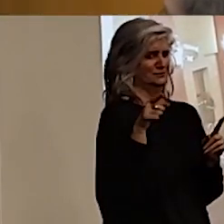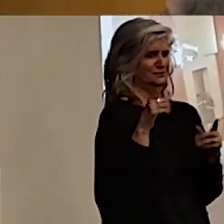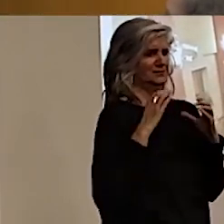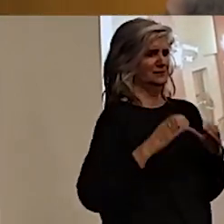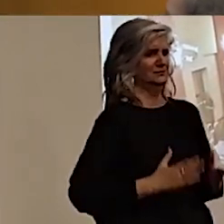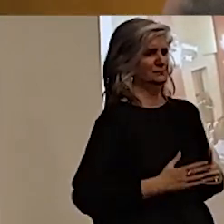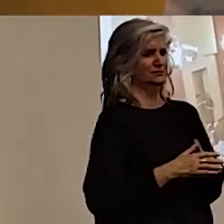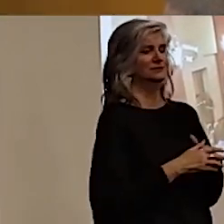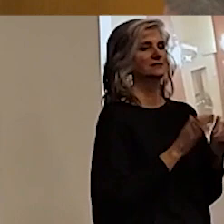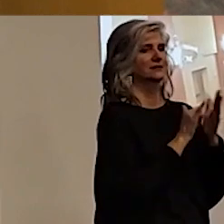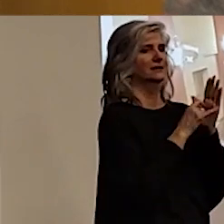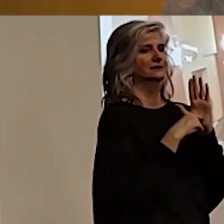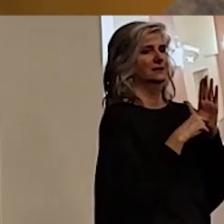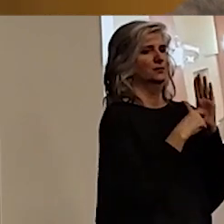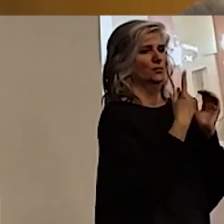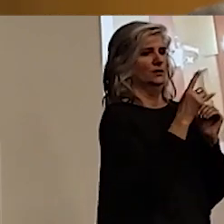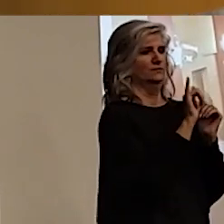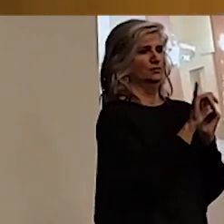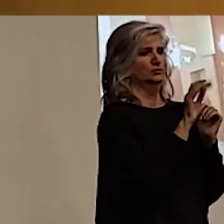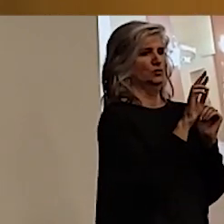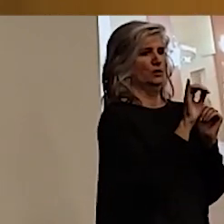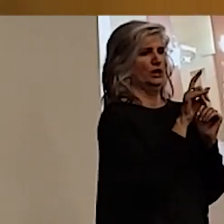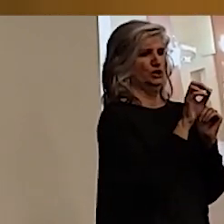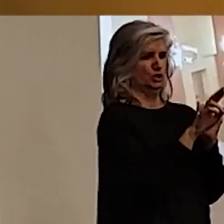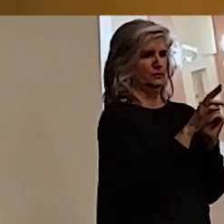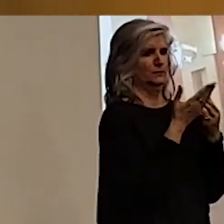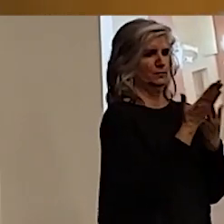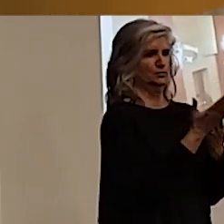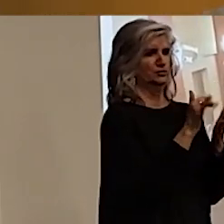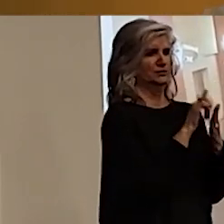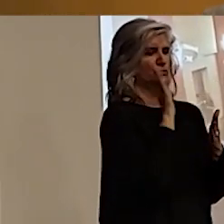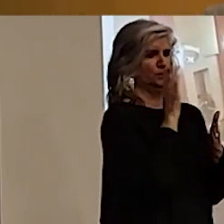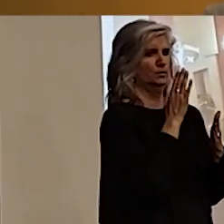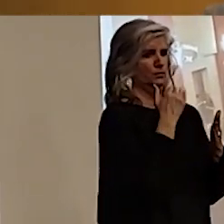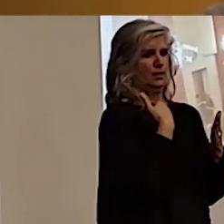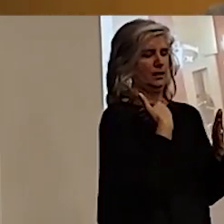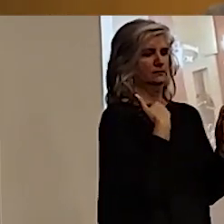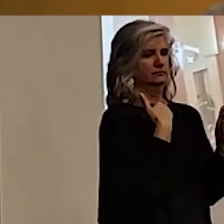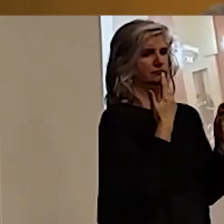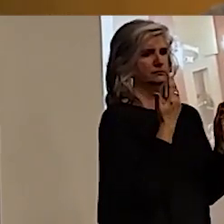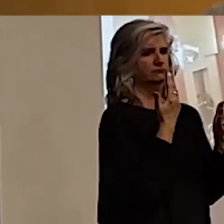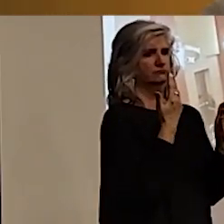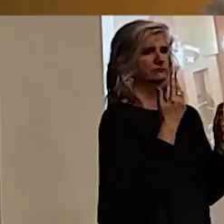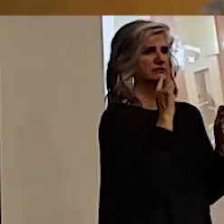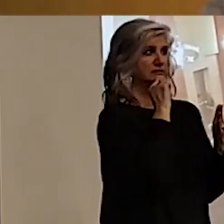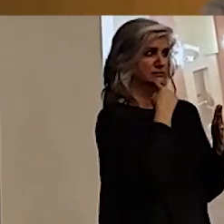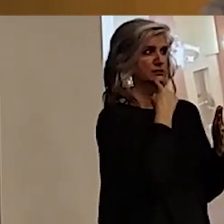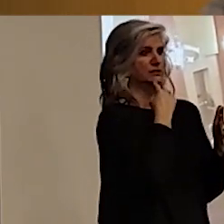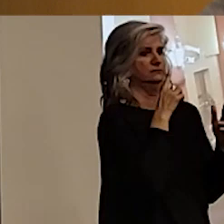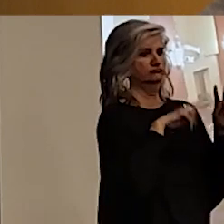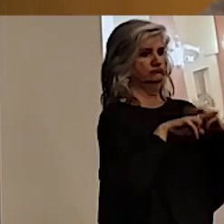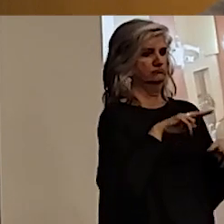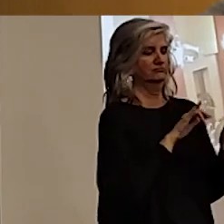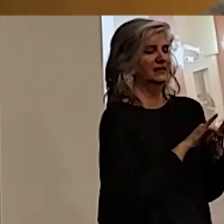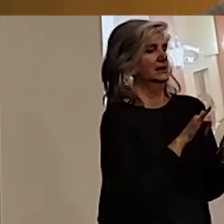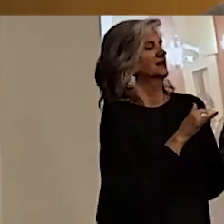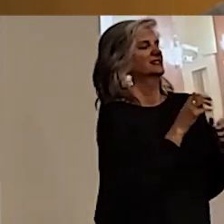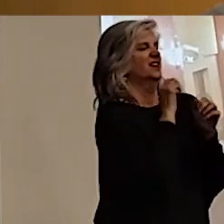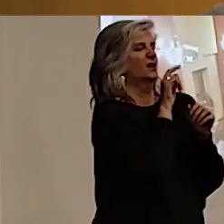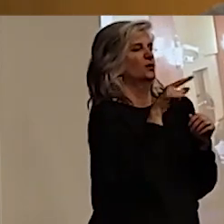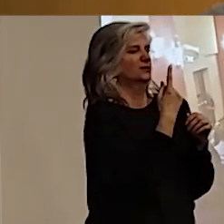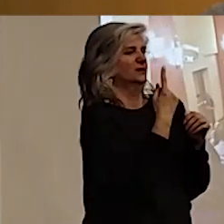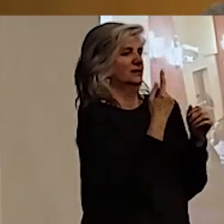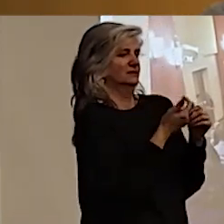an example of one of those rider proposals that we're going to take a very critical, careful look at to make sure it's not just eliminating risk